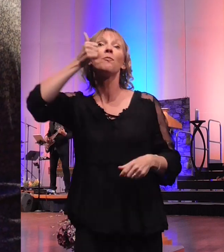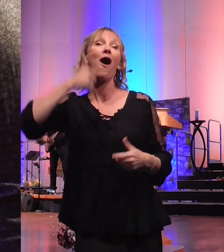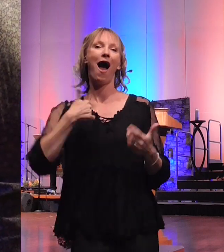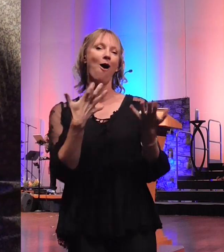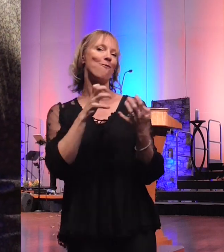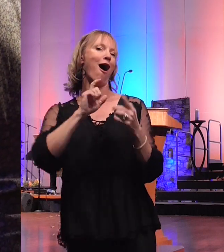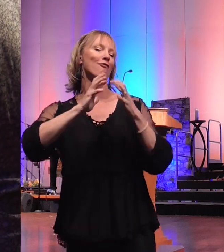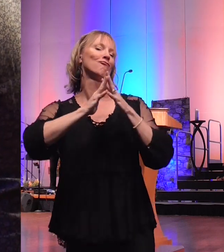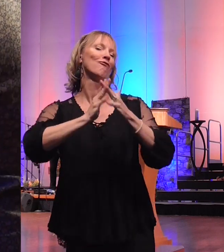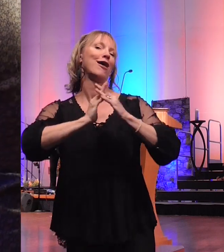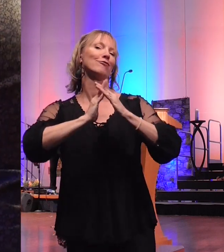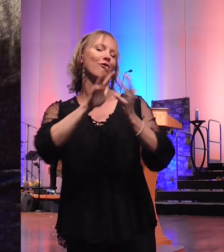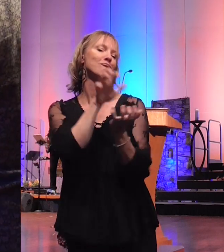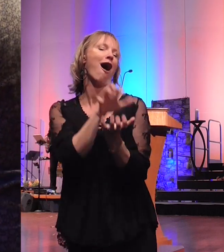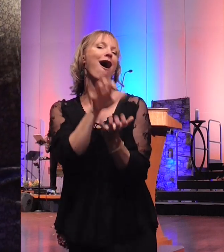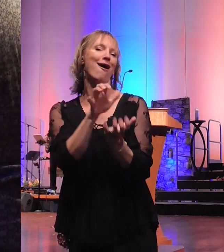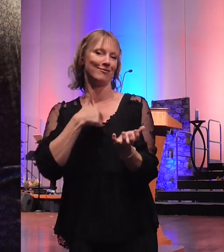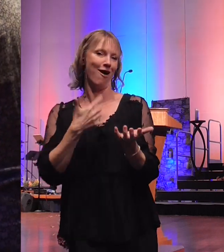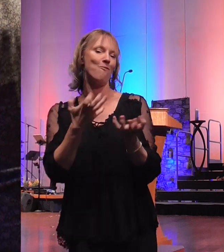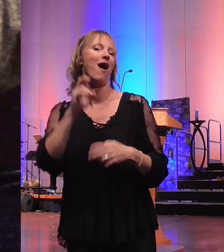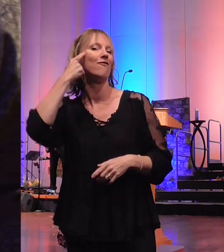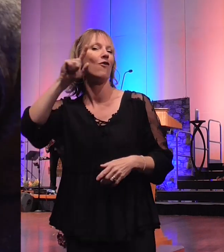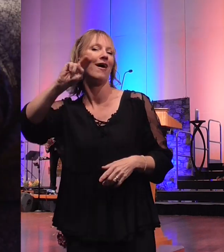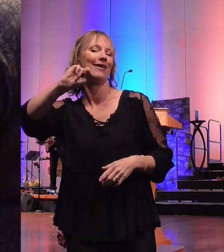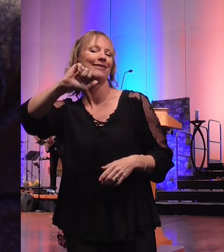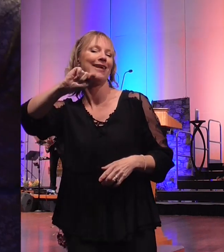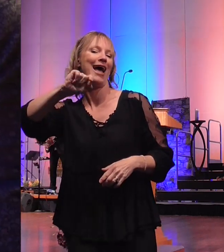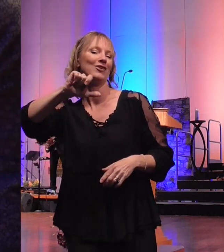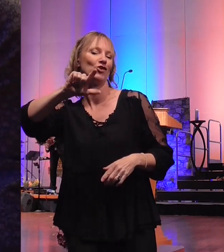decide to wrestle crocodiles for Nat Geo.